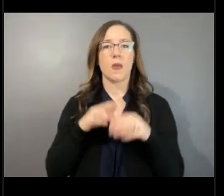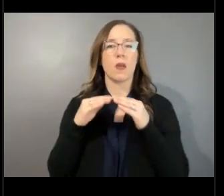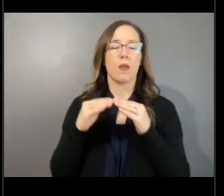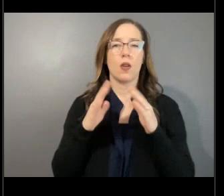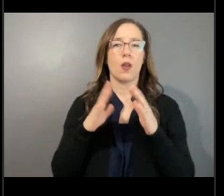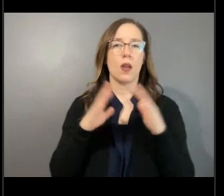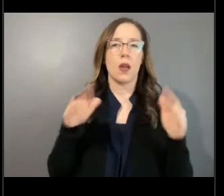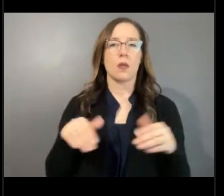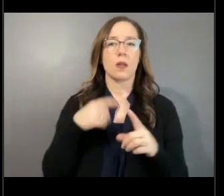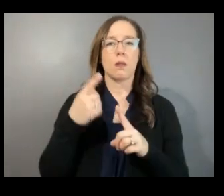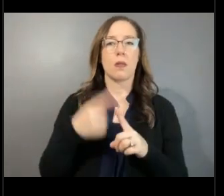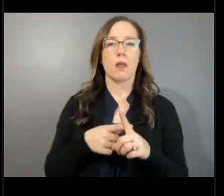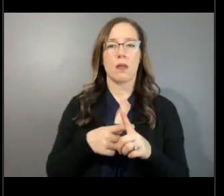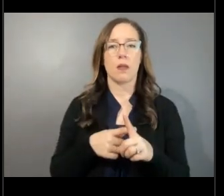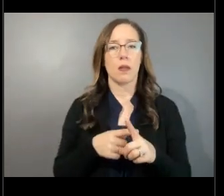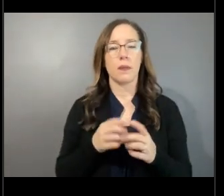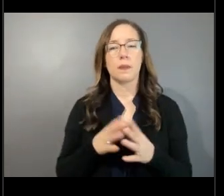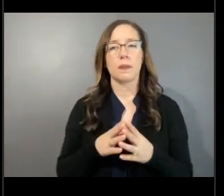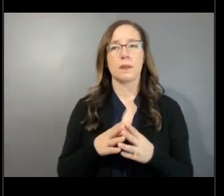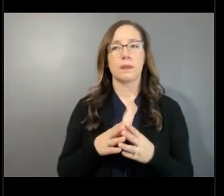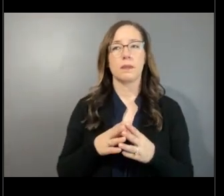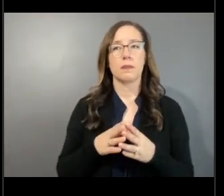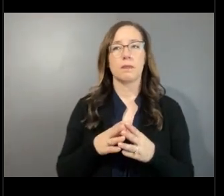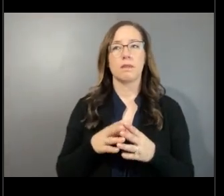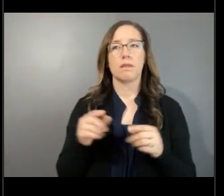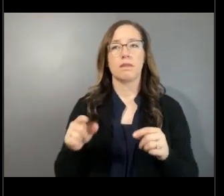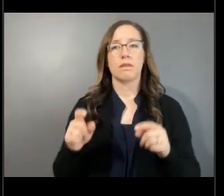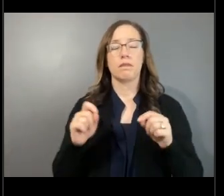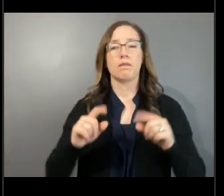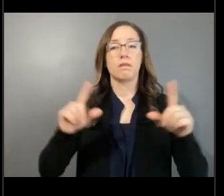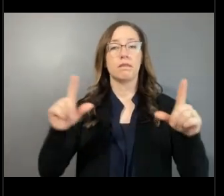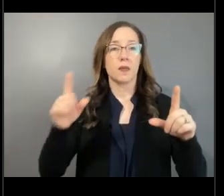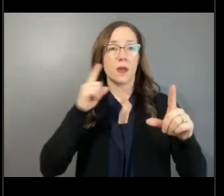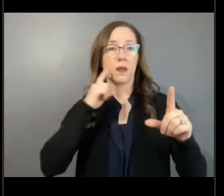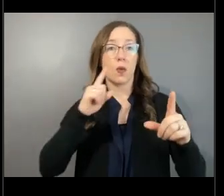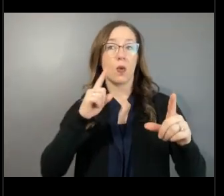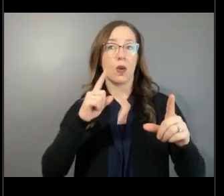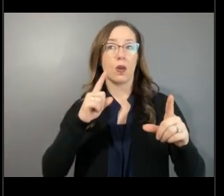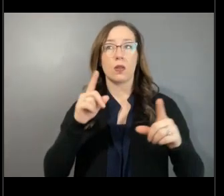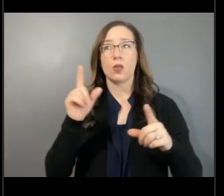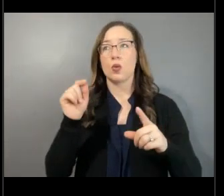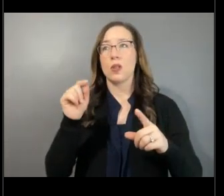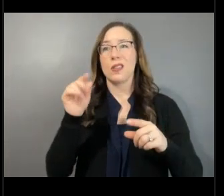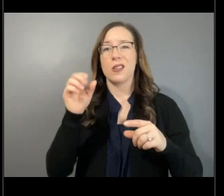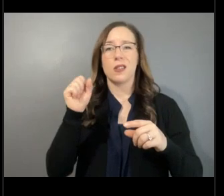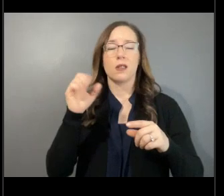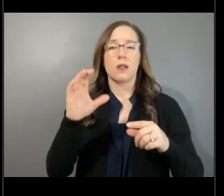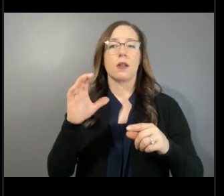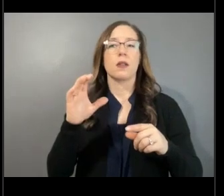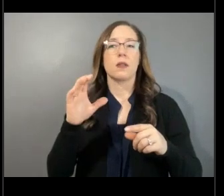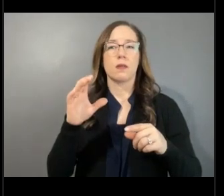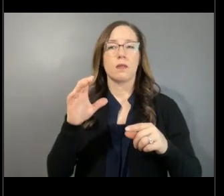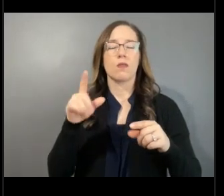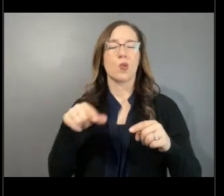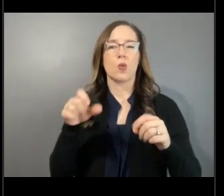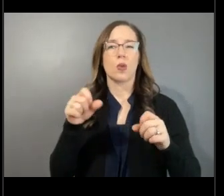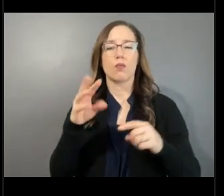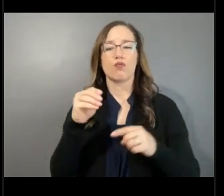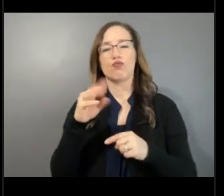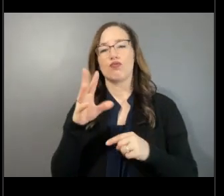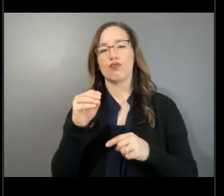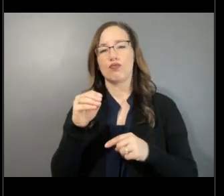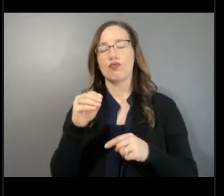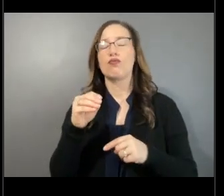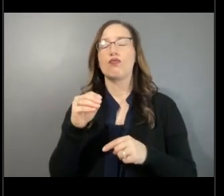Housing Month. This screen will show for the next 20 seconds, so you can screenshot